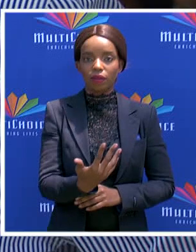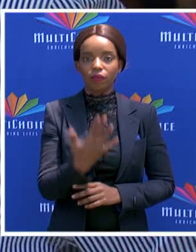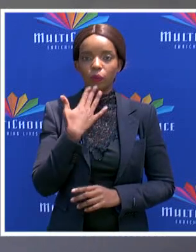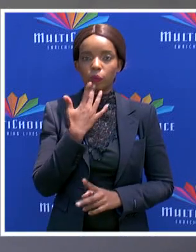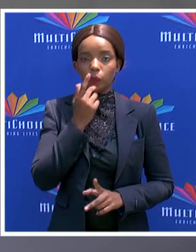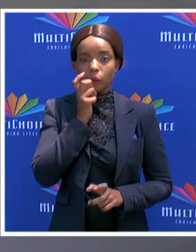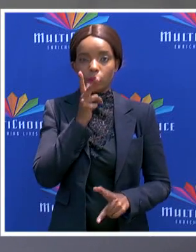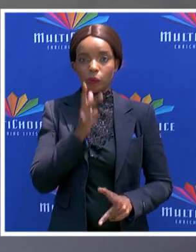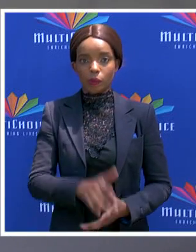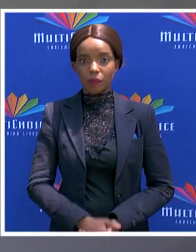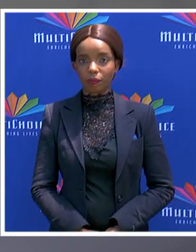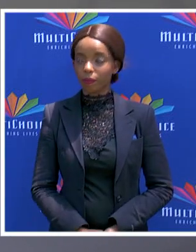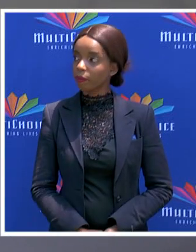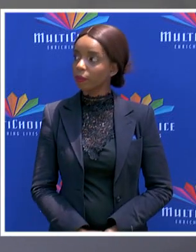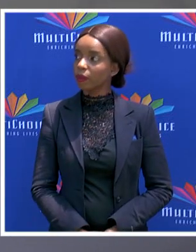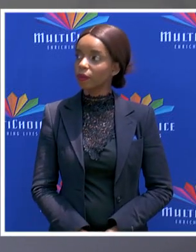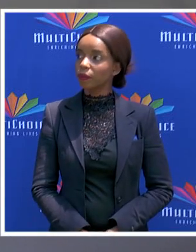1985 was the launch.